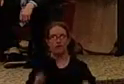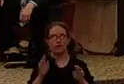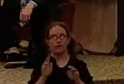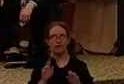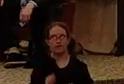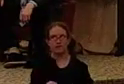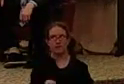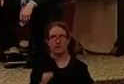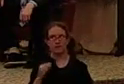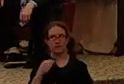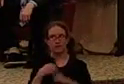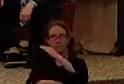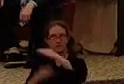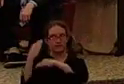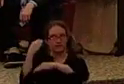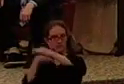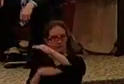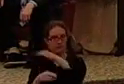kinfolk.